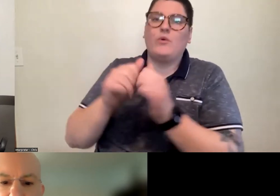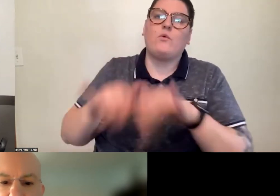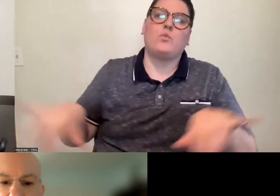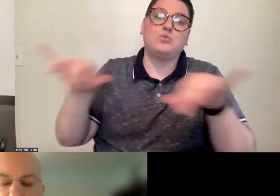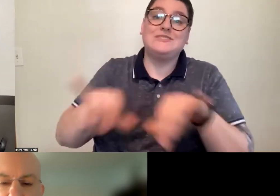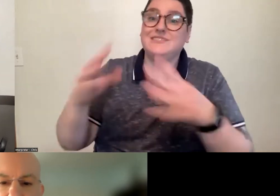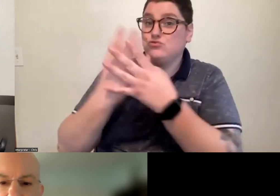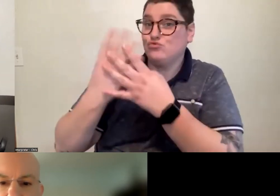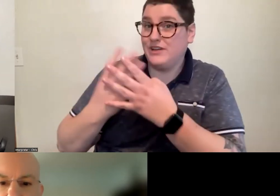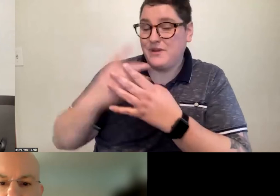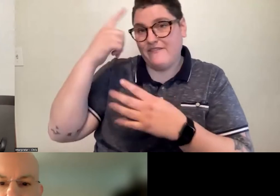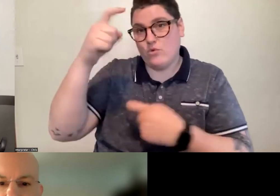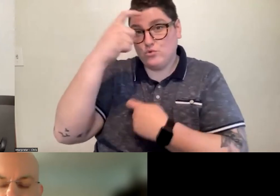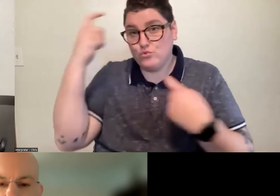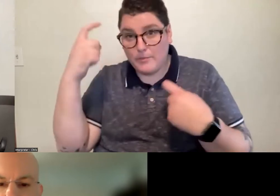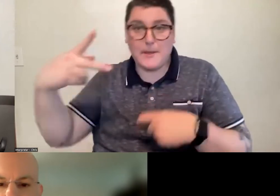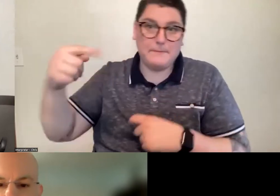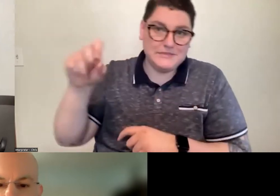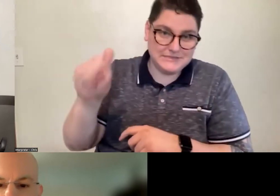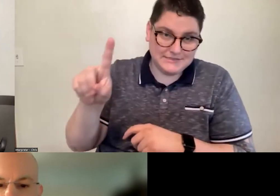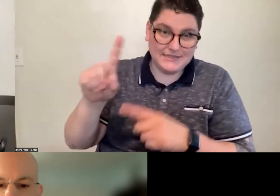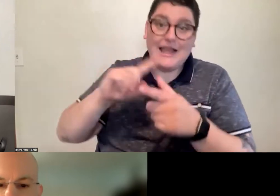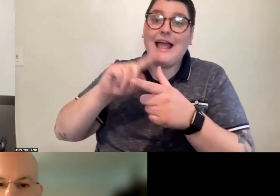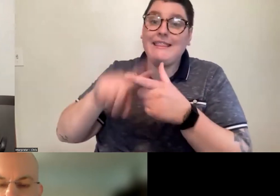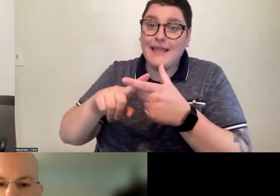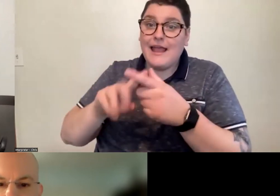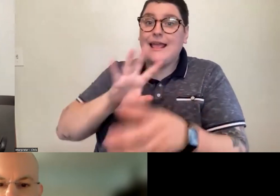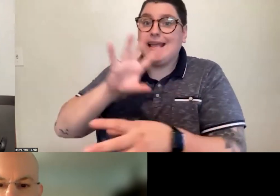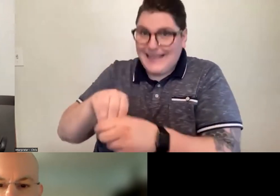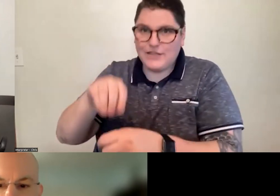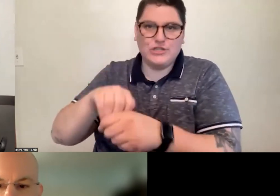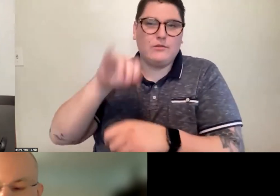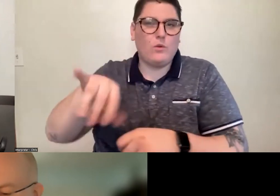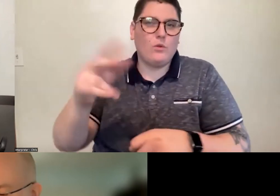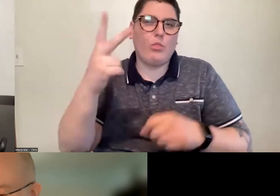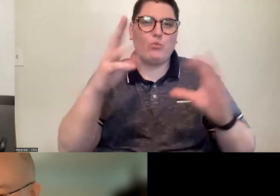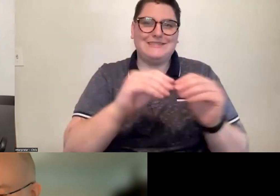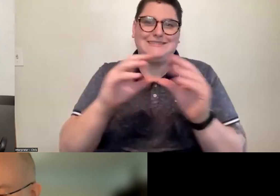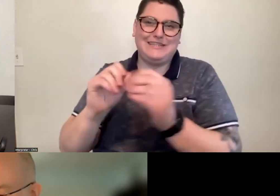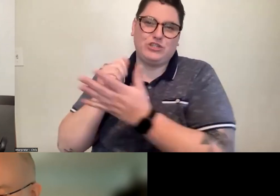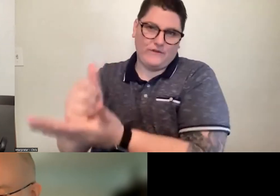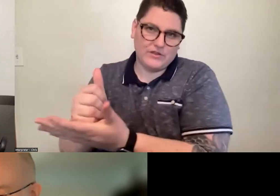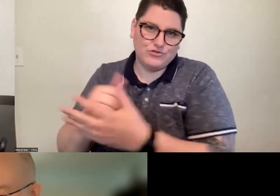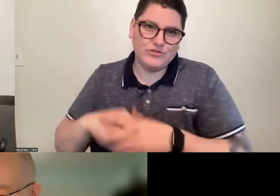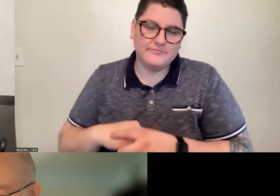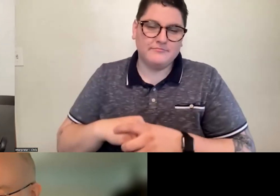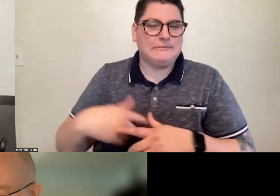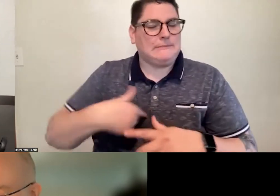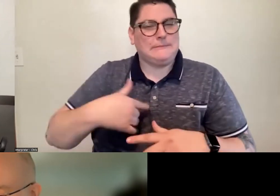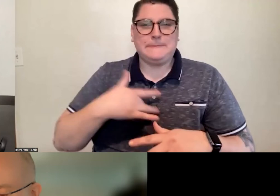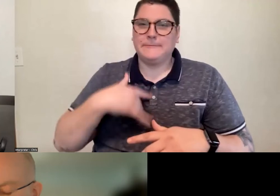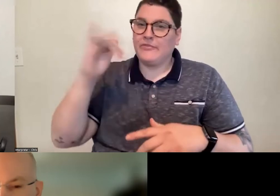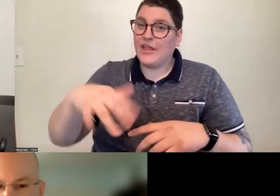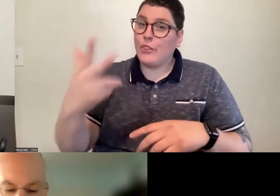screening of trauma and PTSD, and then engagement in 3-session intervention. I'm convinced that the